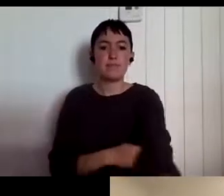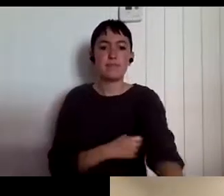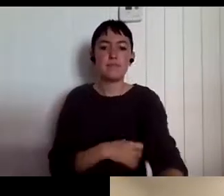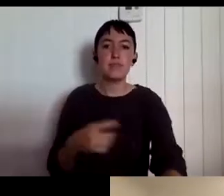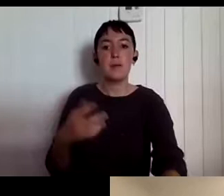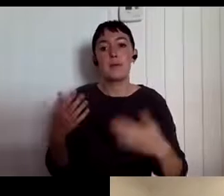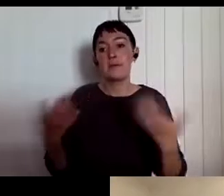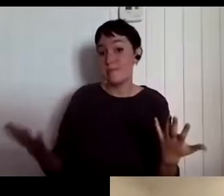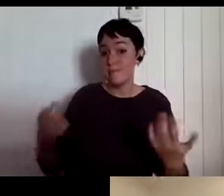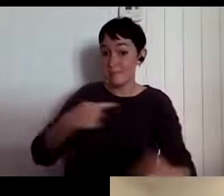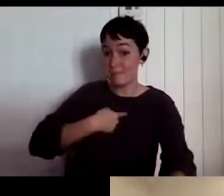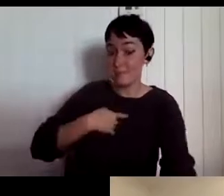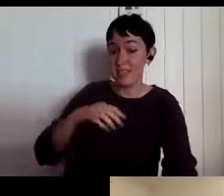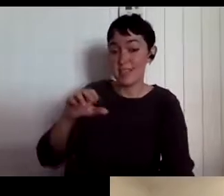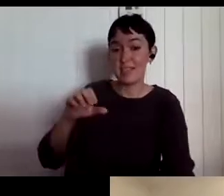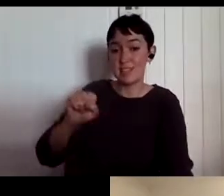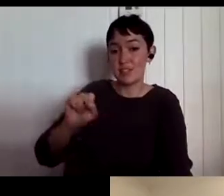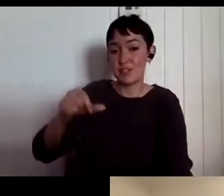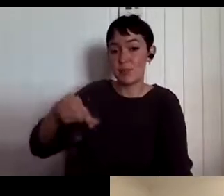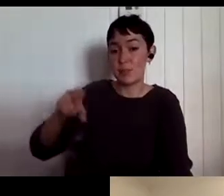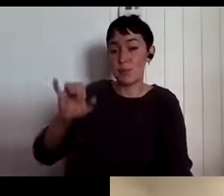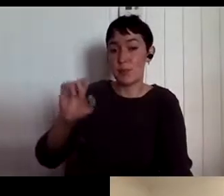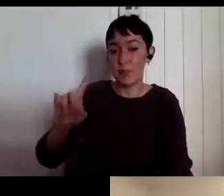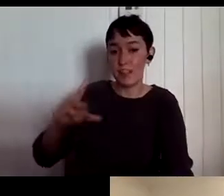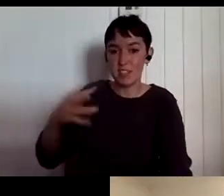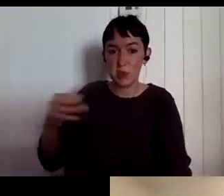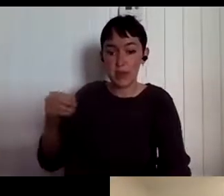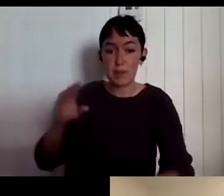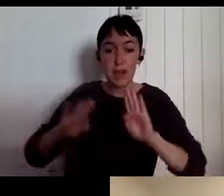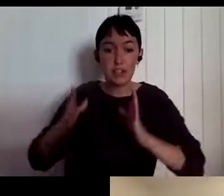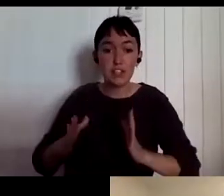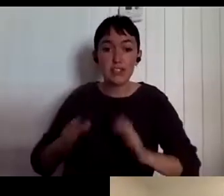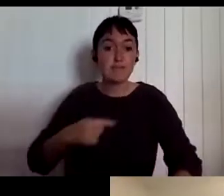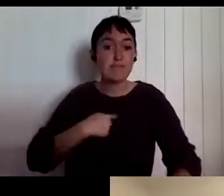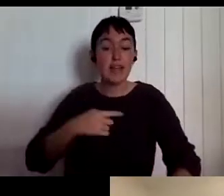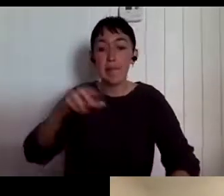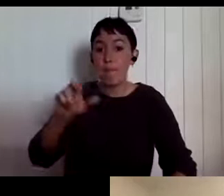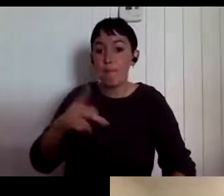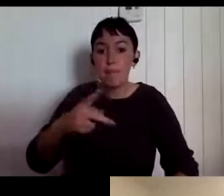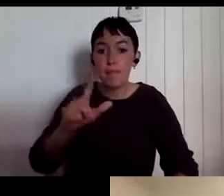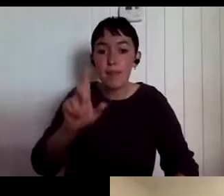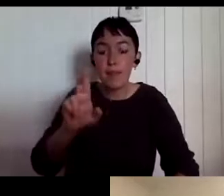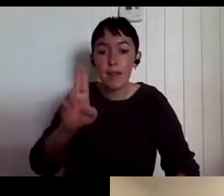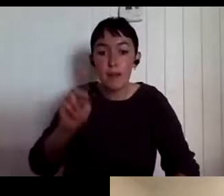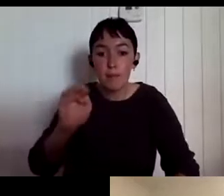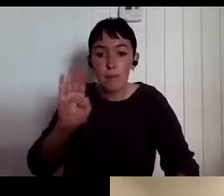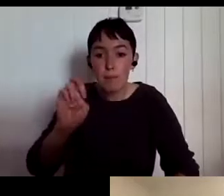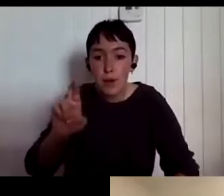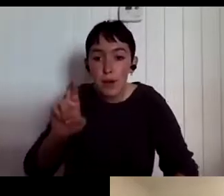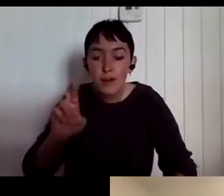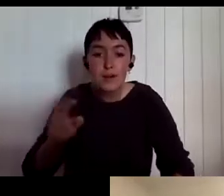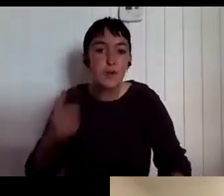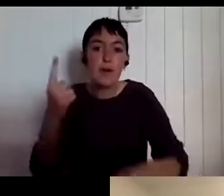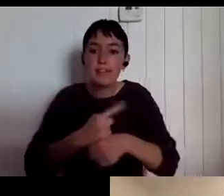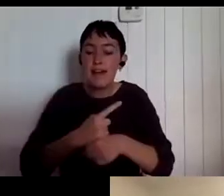as a squid biologist, and the next day I was in the ocean collecting a squid, and the next day I was writing a grant, and like, yeah, it's all over the place. And so that's one